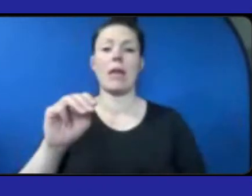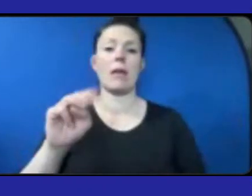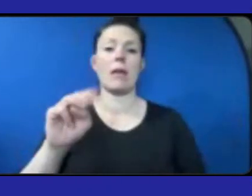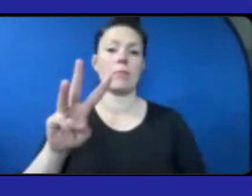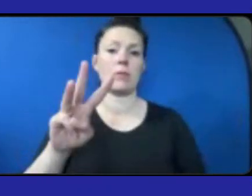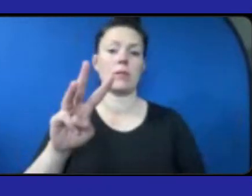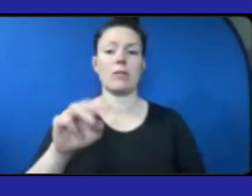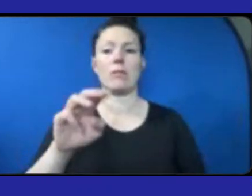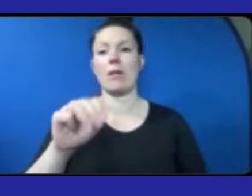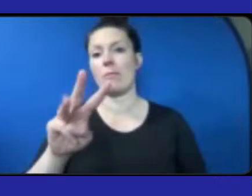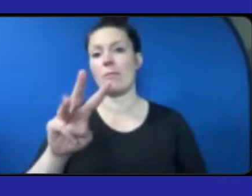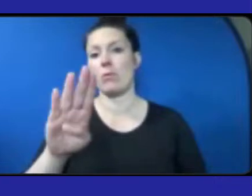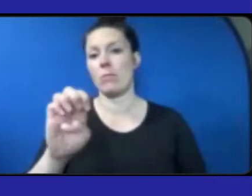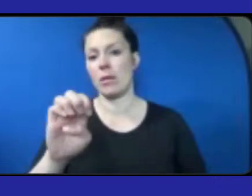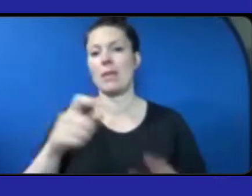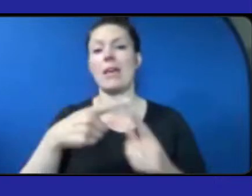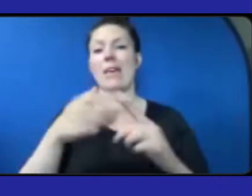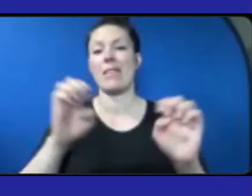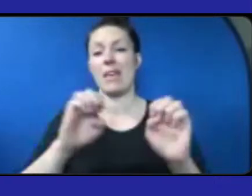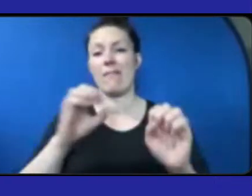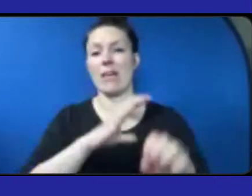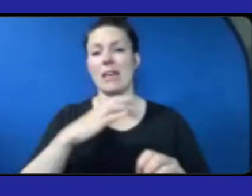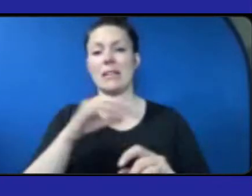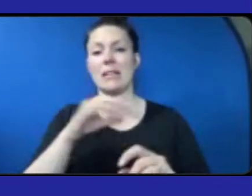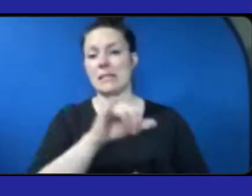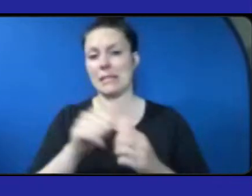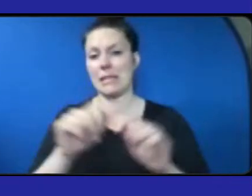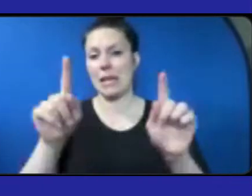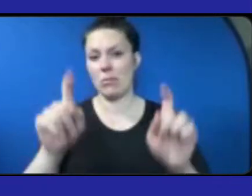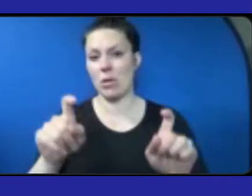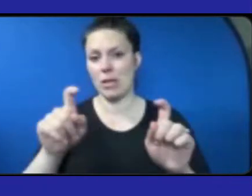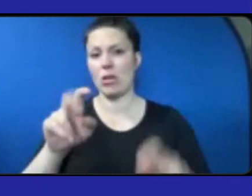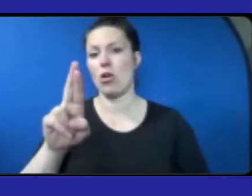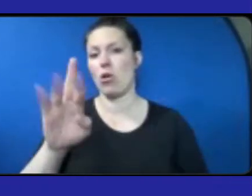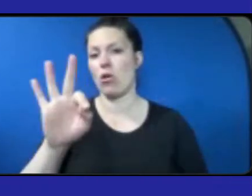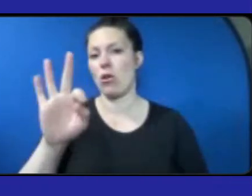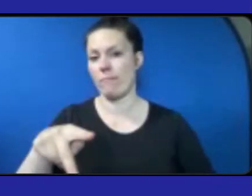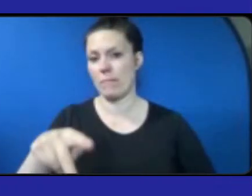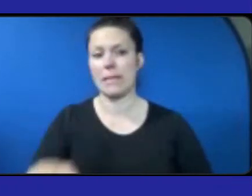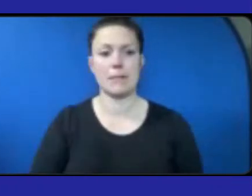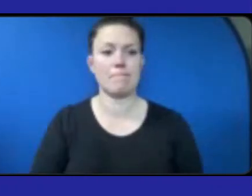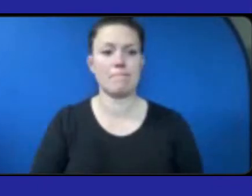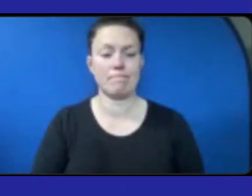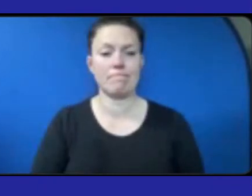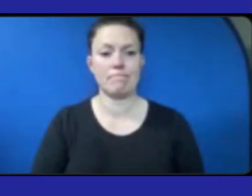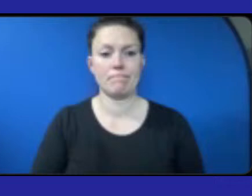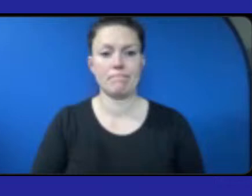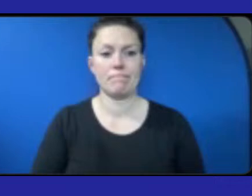evaluation committee was the same as with the testing RFP we discussed a moment ago.